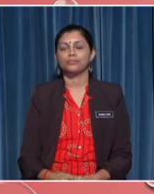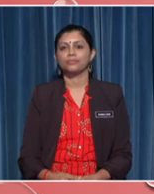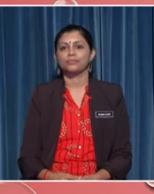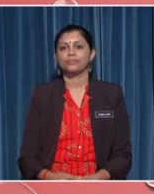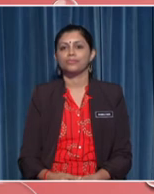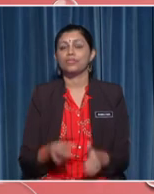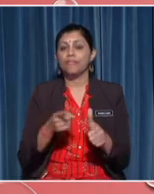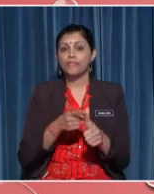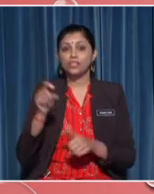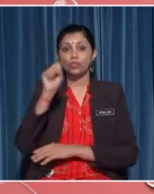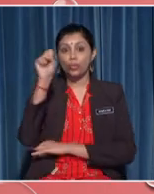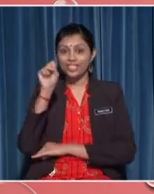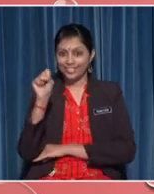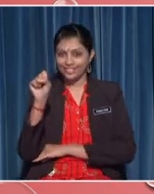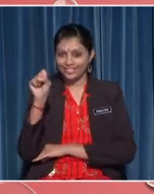First question.